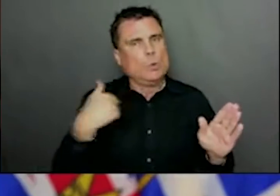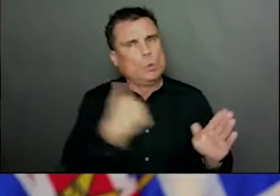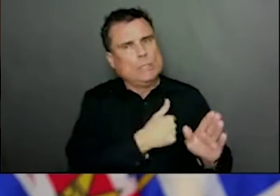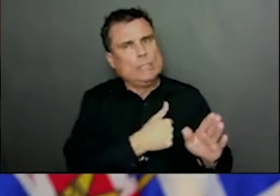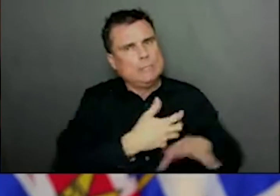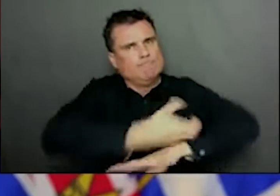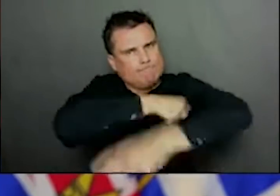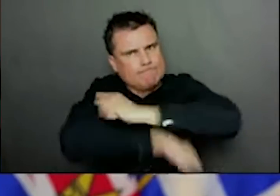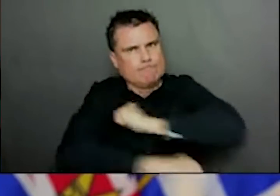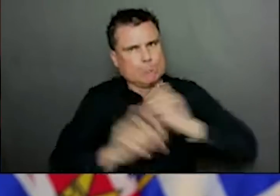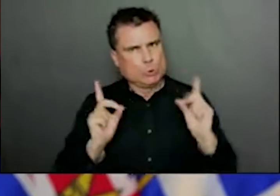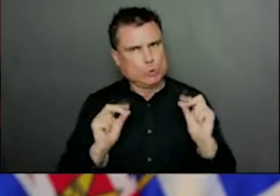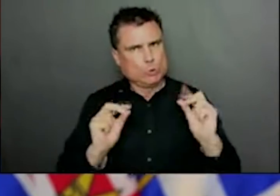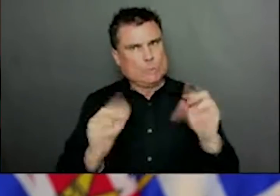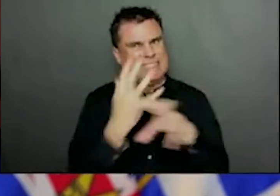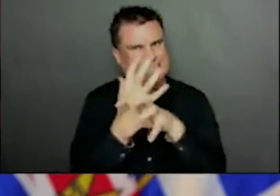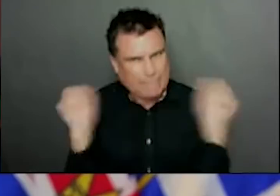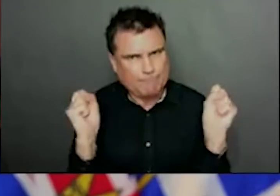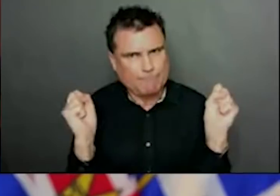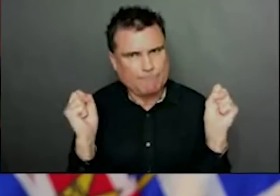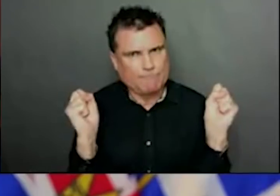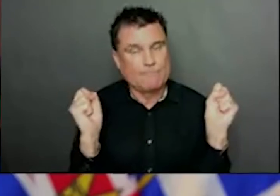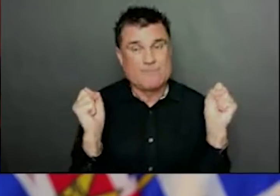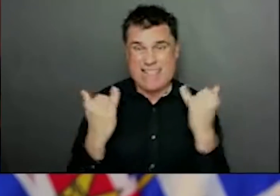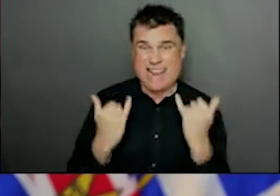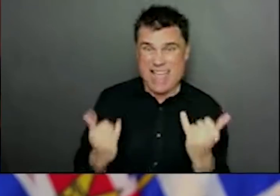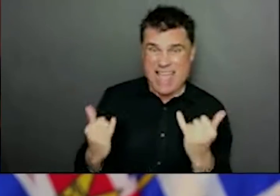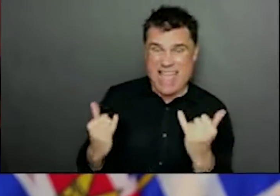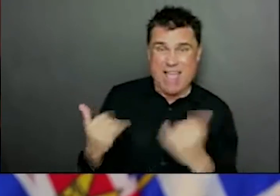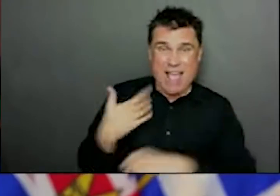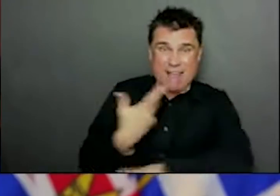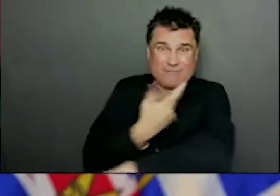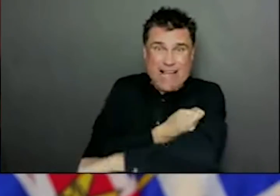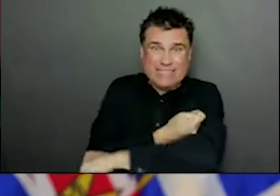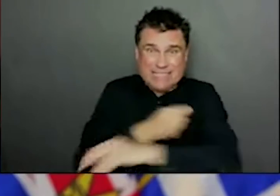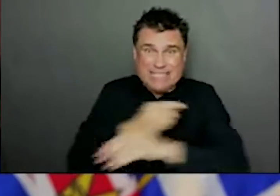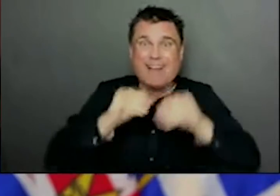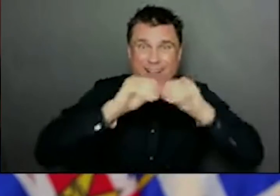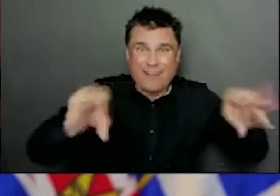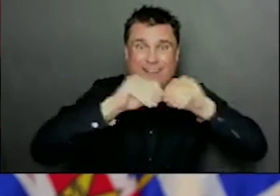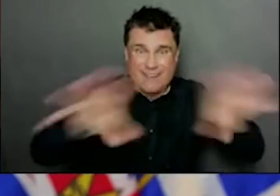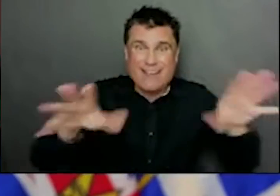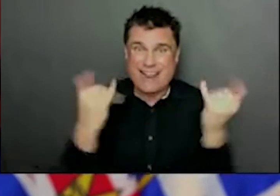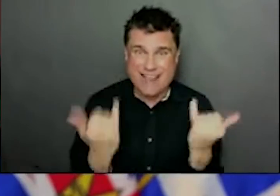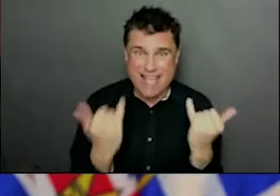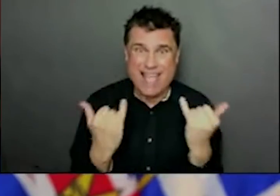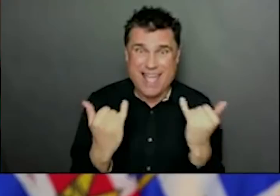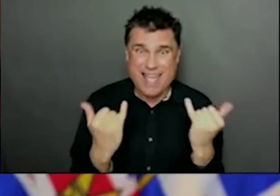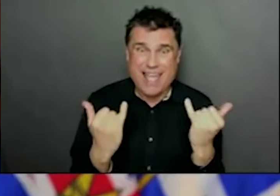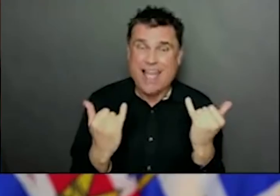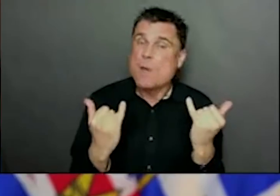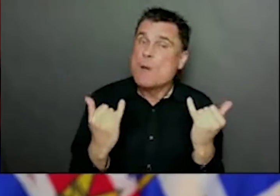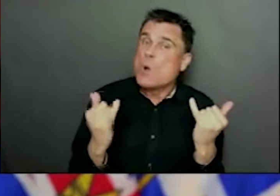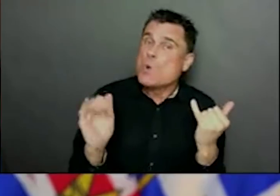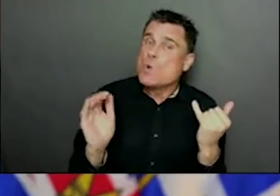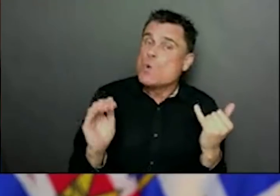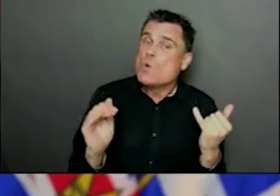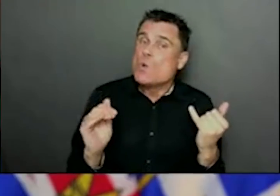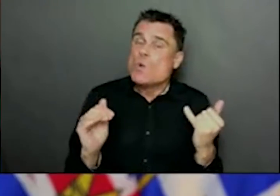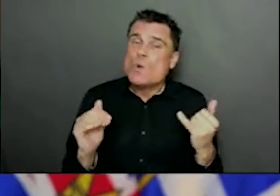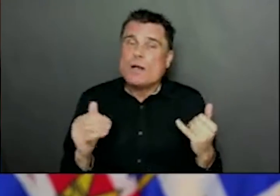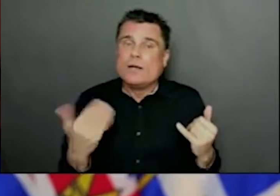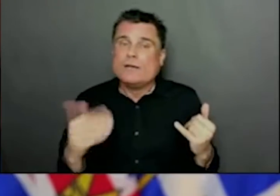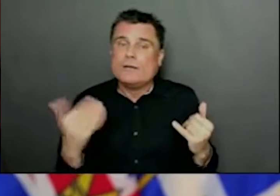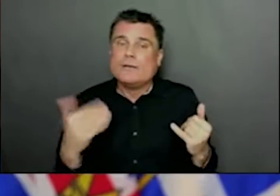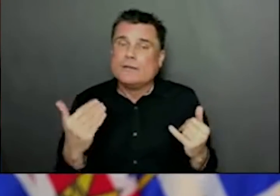in this period of greatest risk and greatest potential benefit, and we need